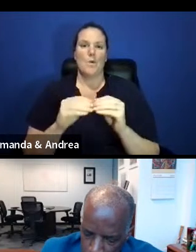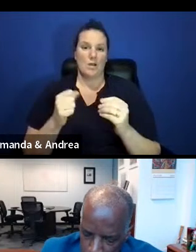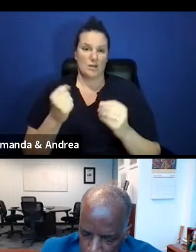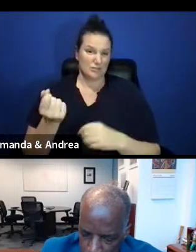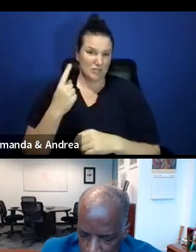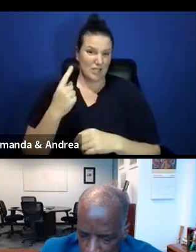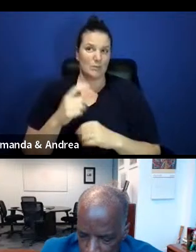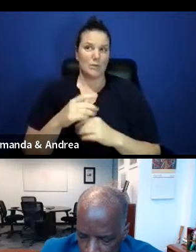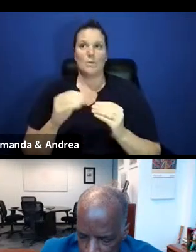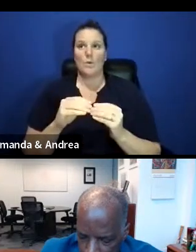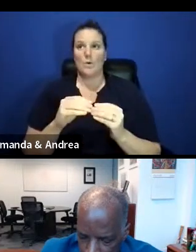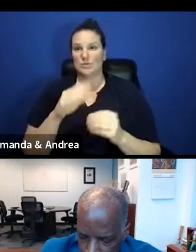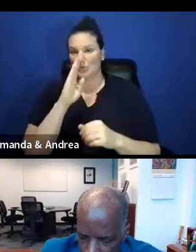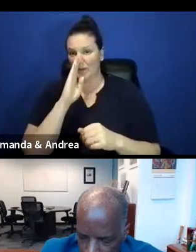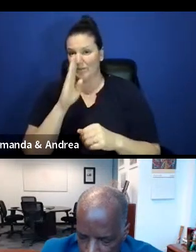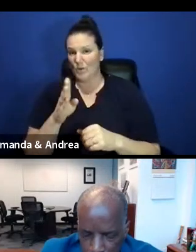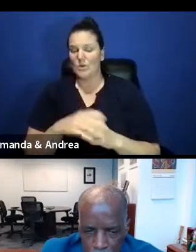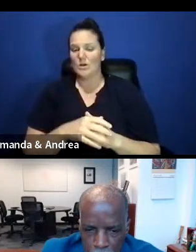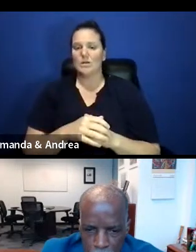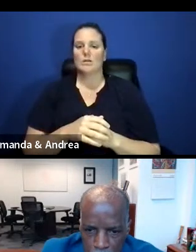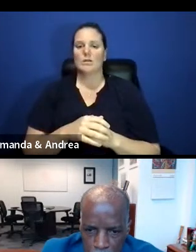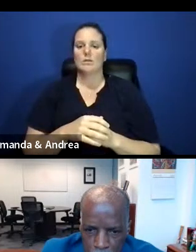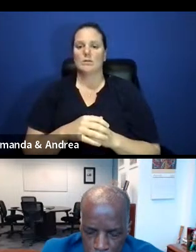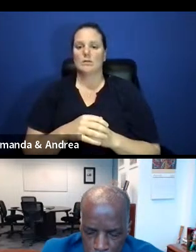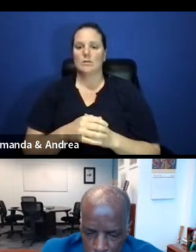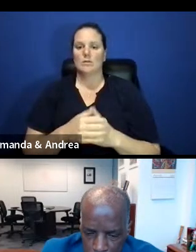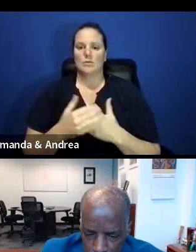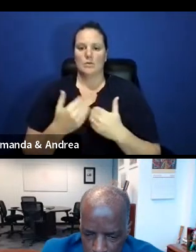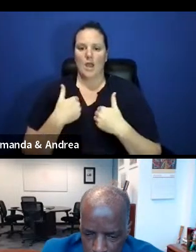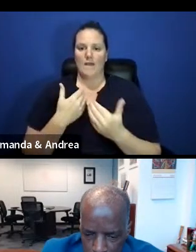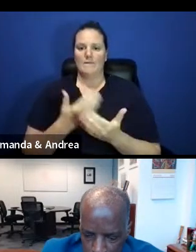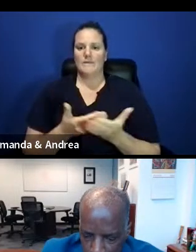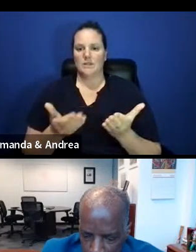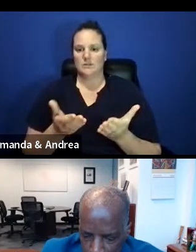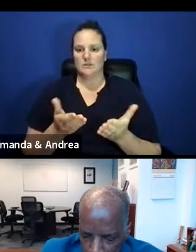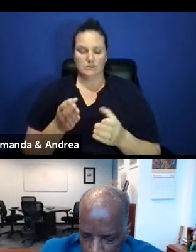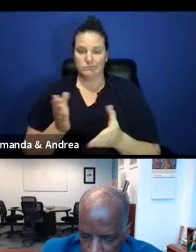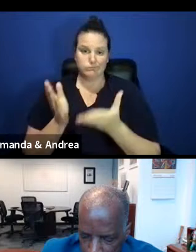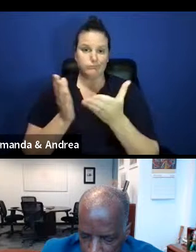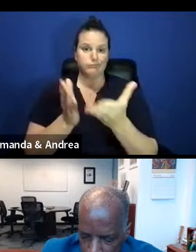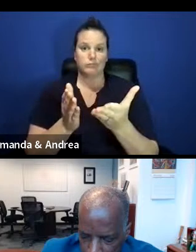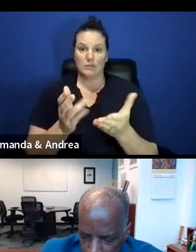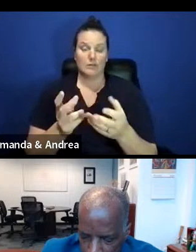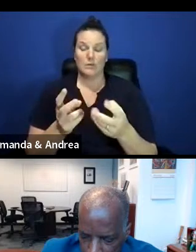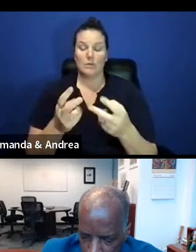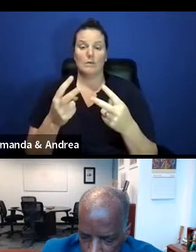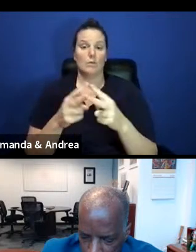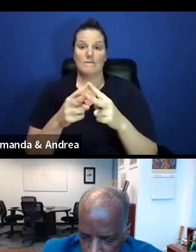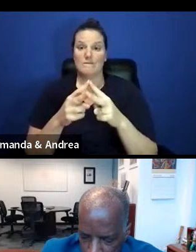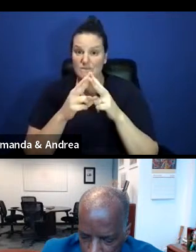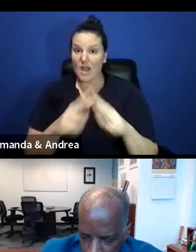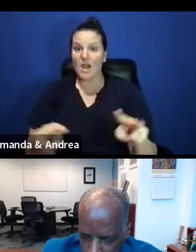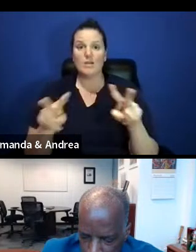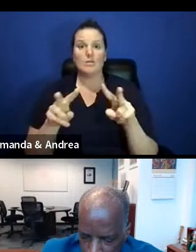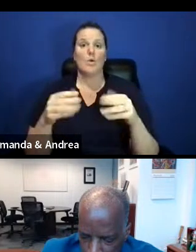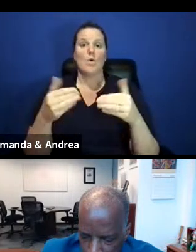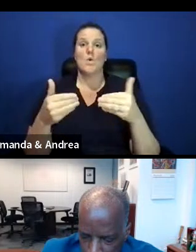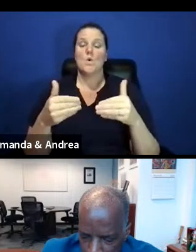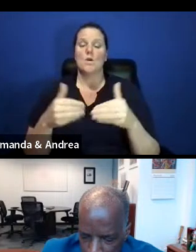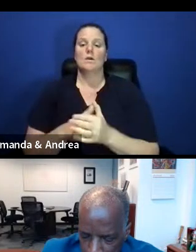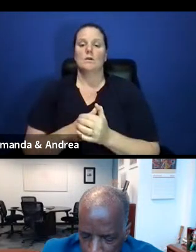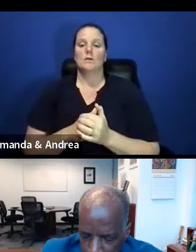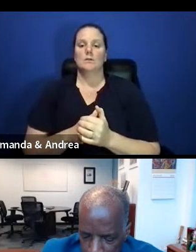little bit more straightforward, and to carry things forward is just invaluable. I'm a